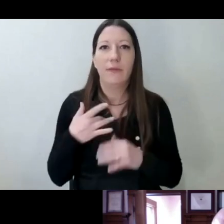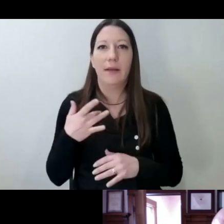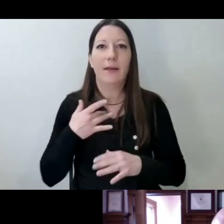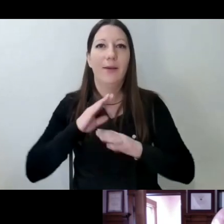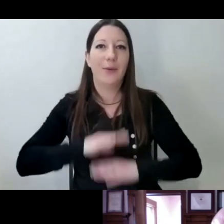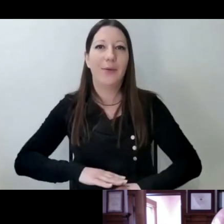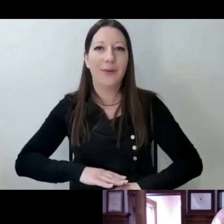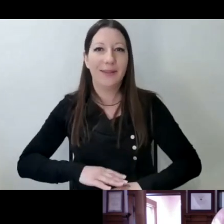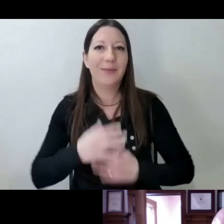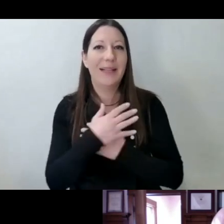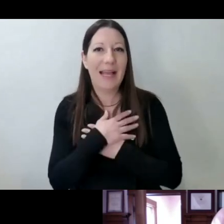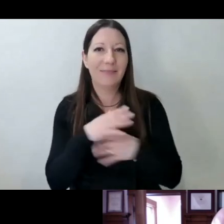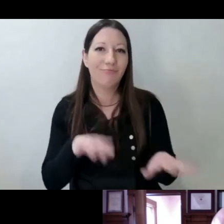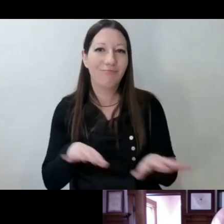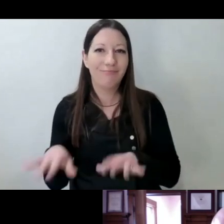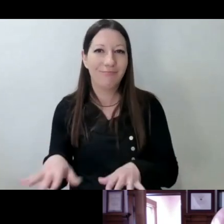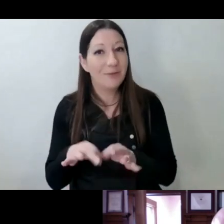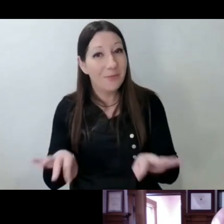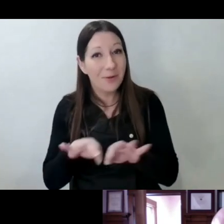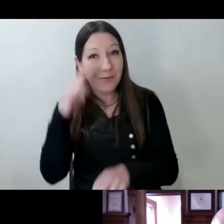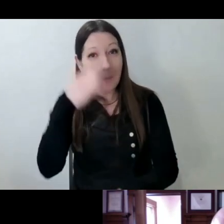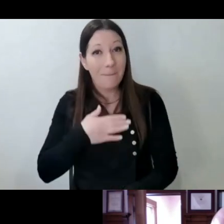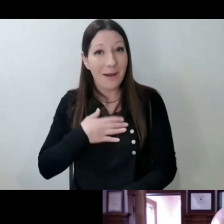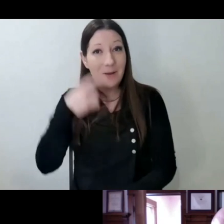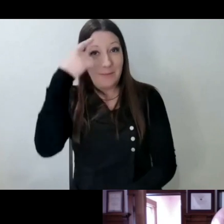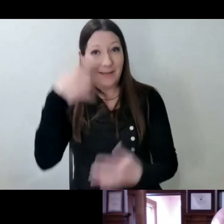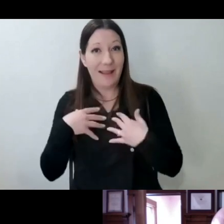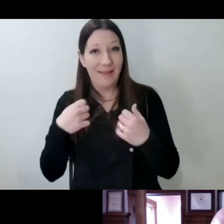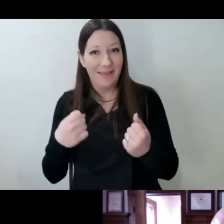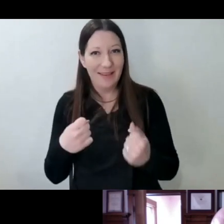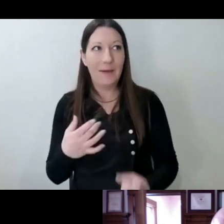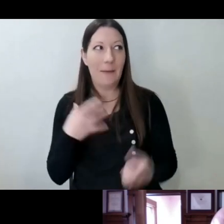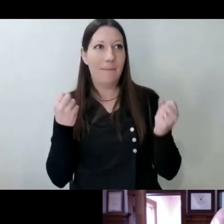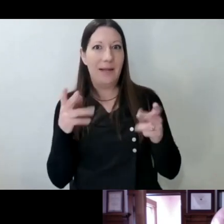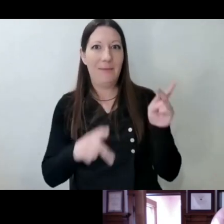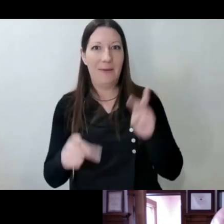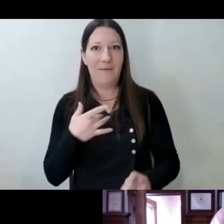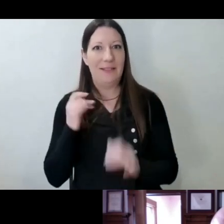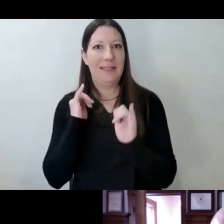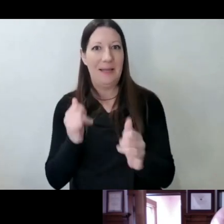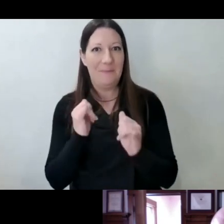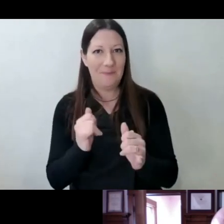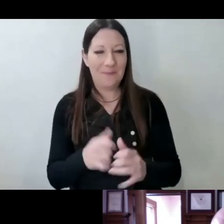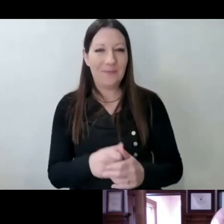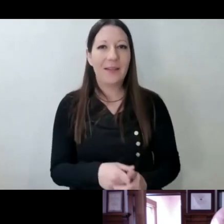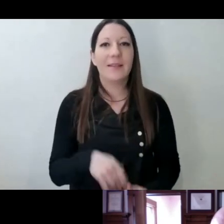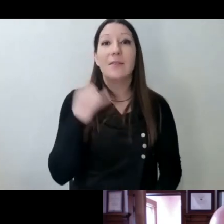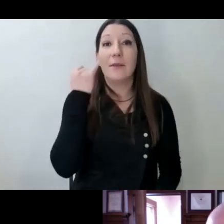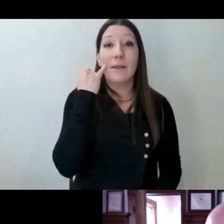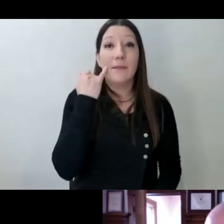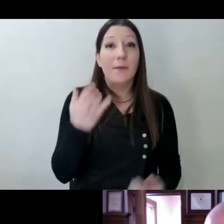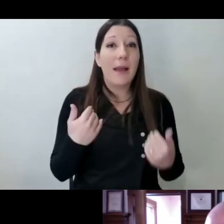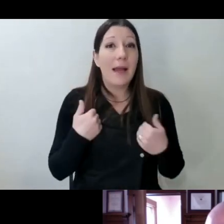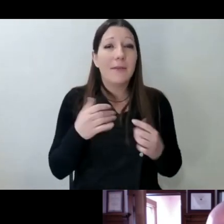health personally. But I think a lot of people do also commiserate with that. So when you have these kind of outdoor recreational spaces